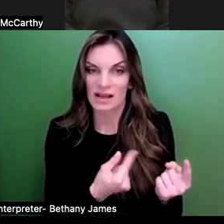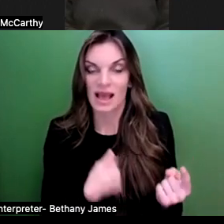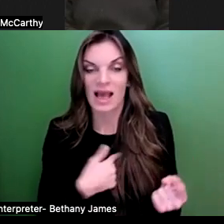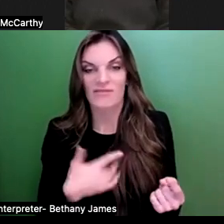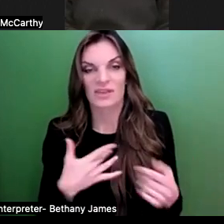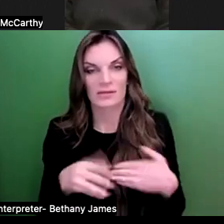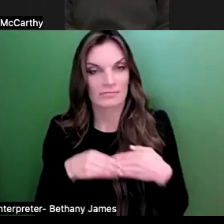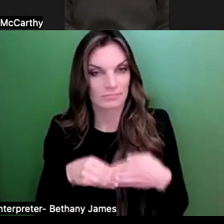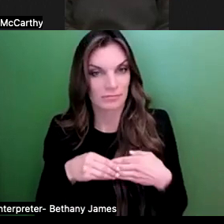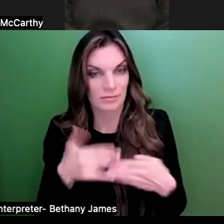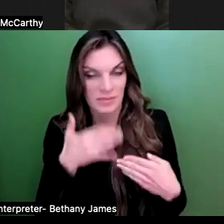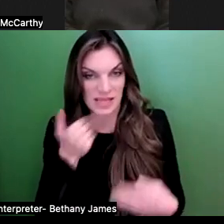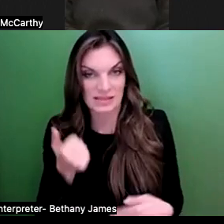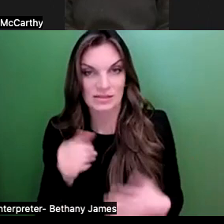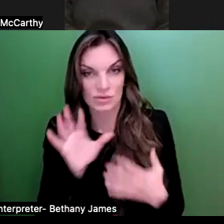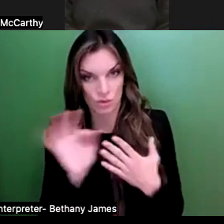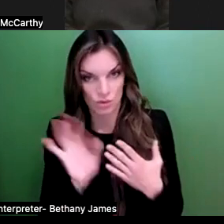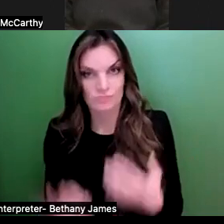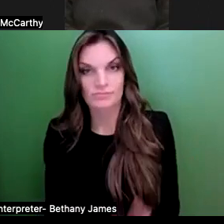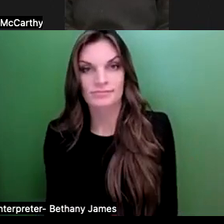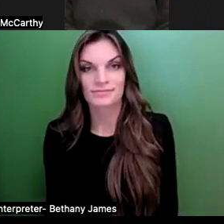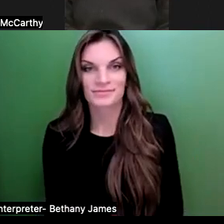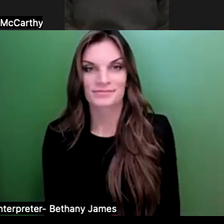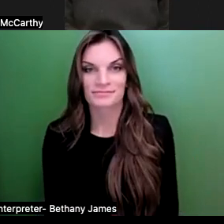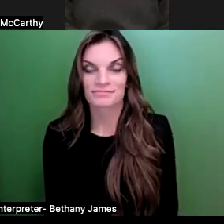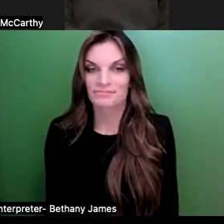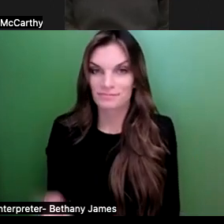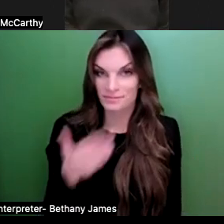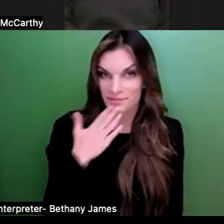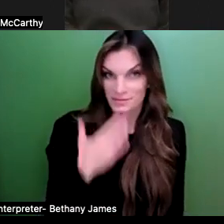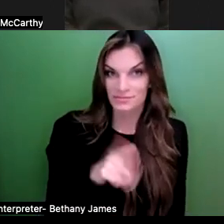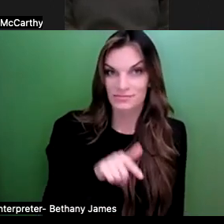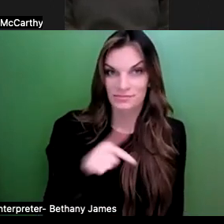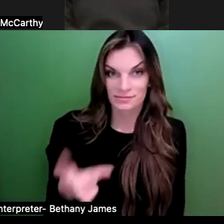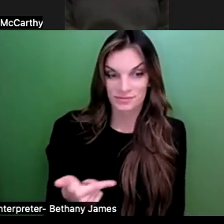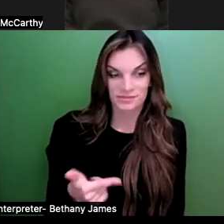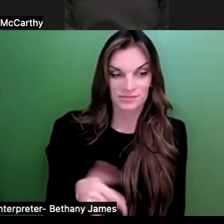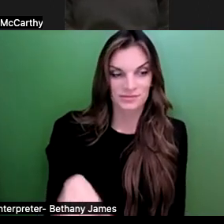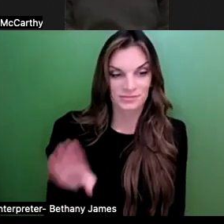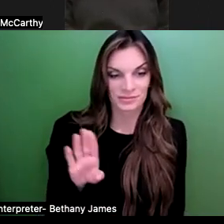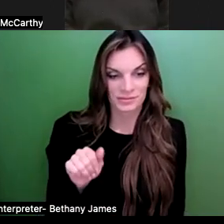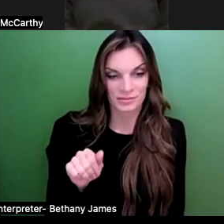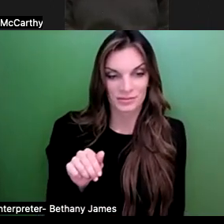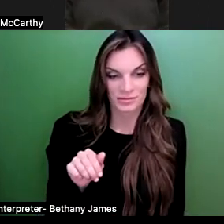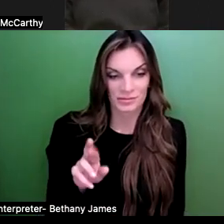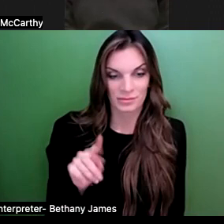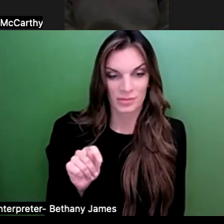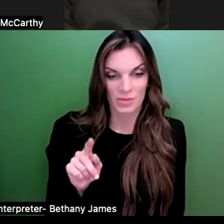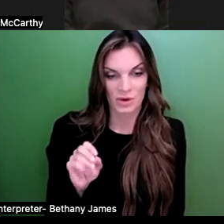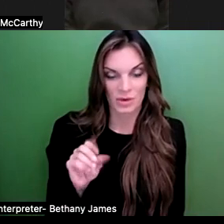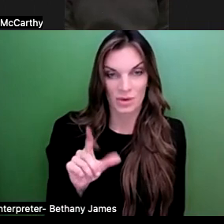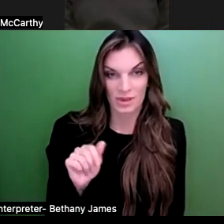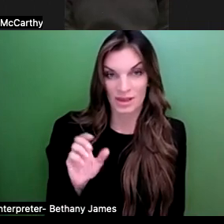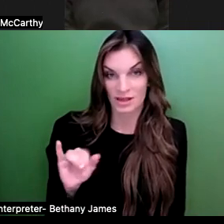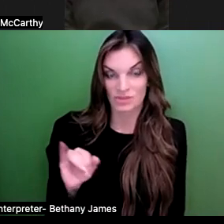more flexible and have more choice. Thank you. Mr. Bartolacci, you're next. So I'll